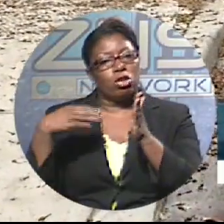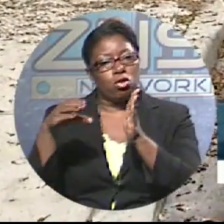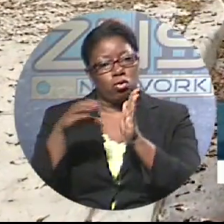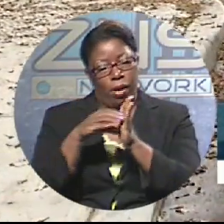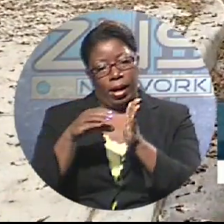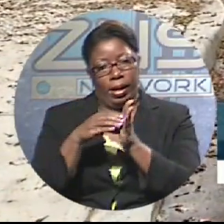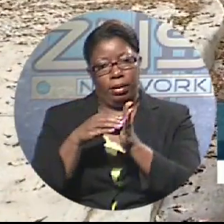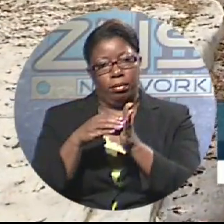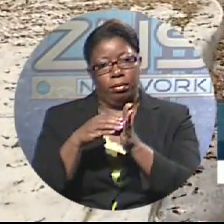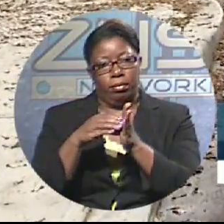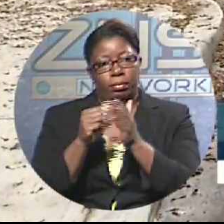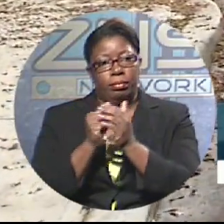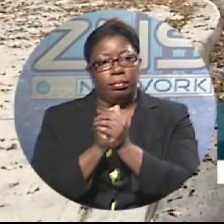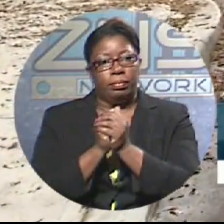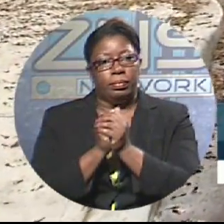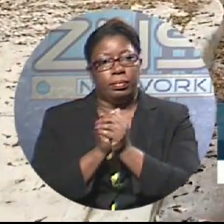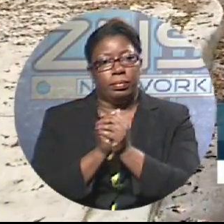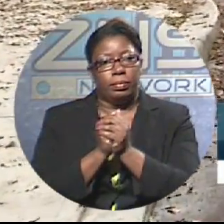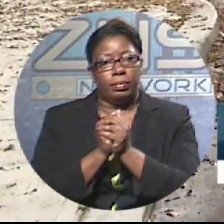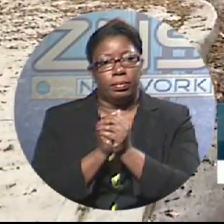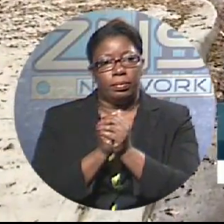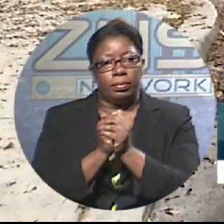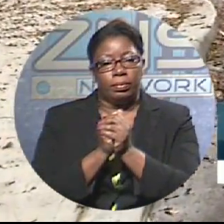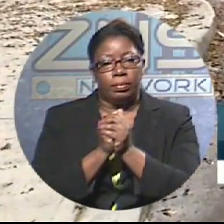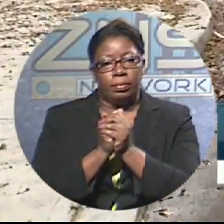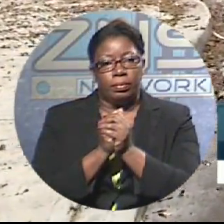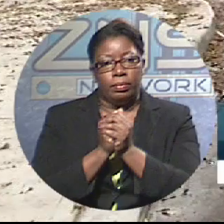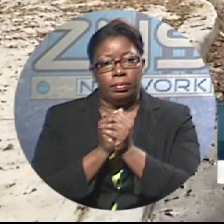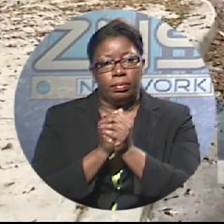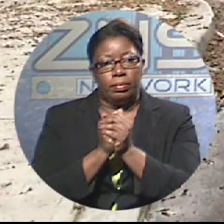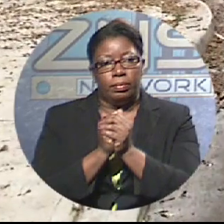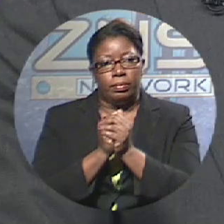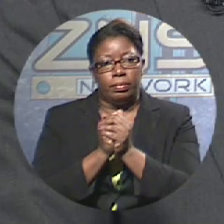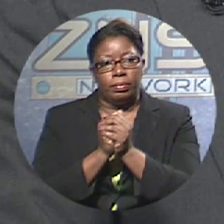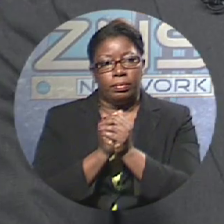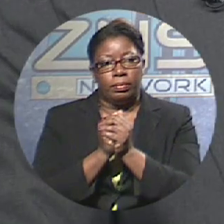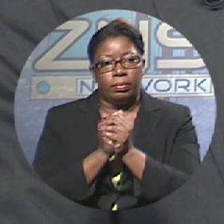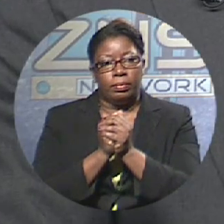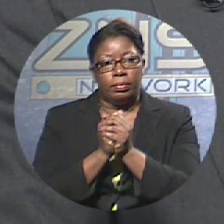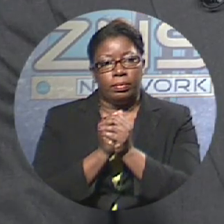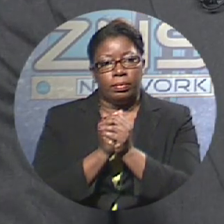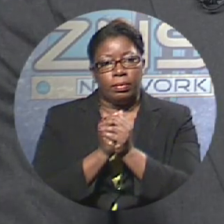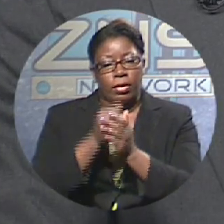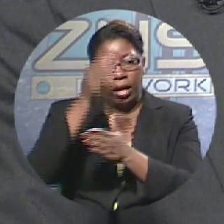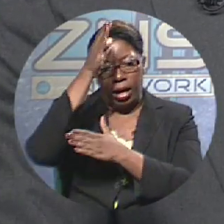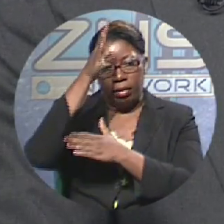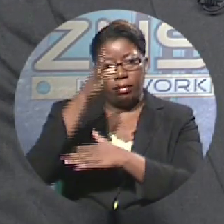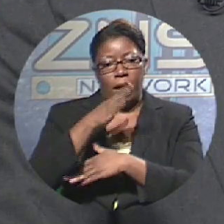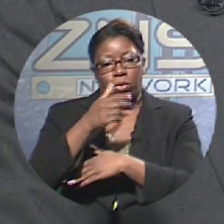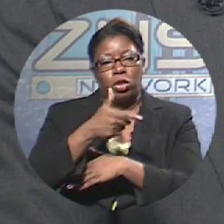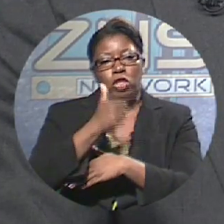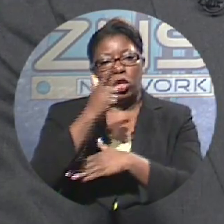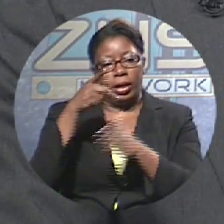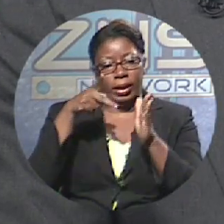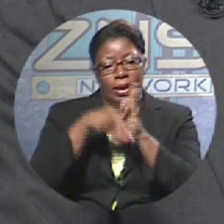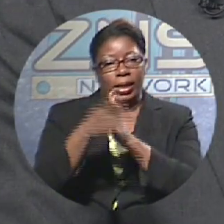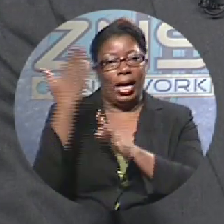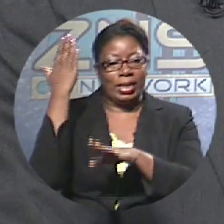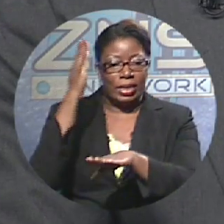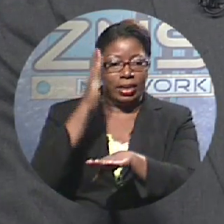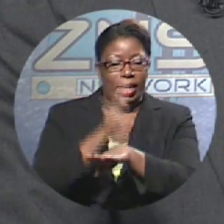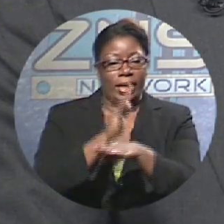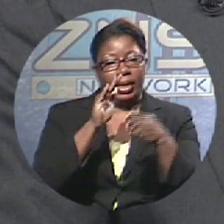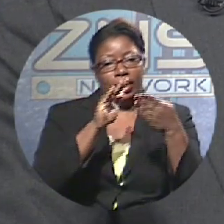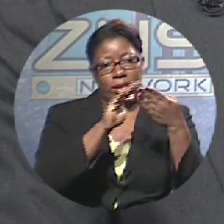911-919 or 328-TIPS. Clint Watson, ZNS Network News. A man was shot and killed last night in an inner